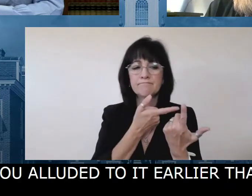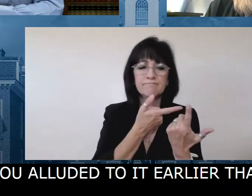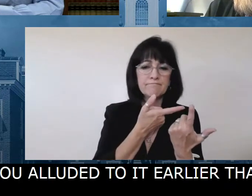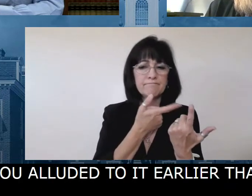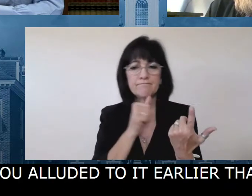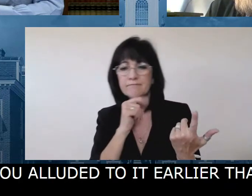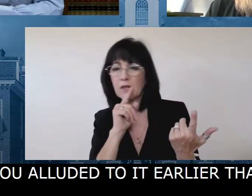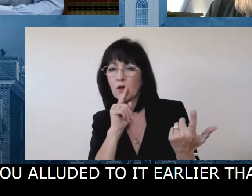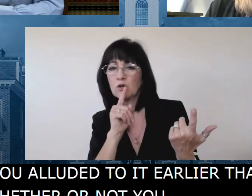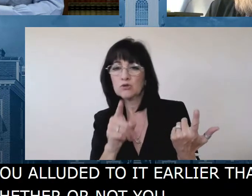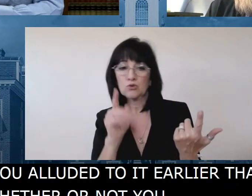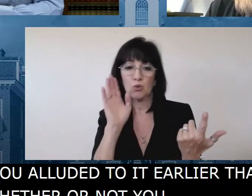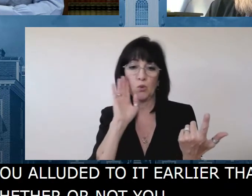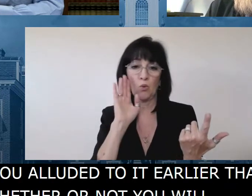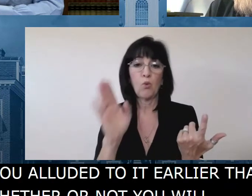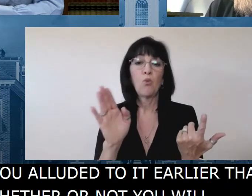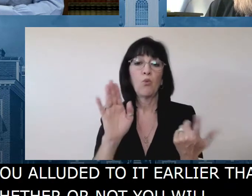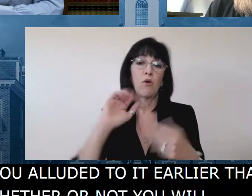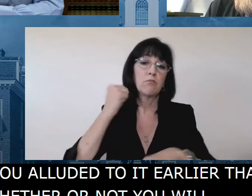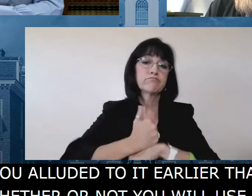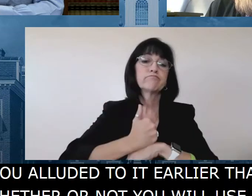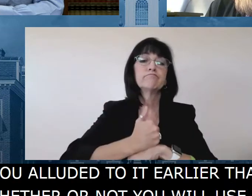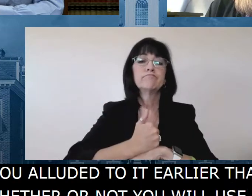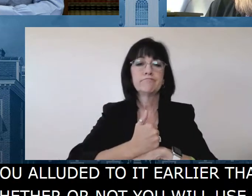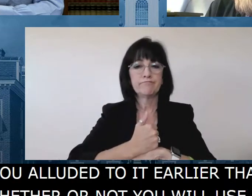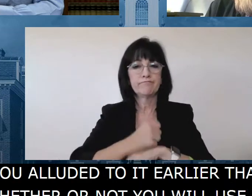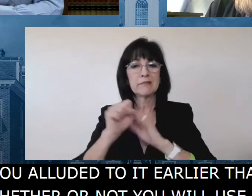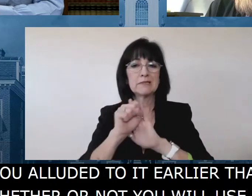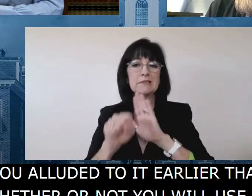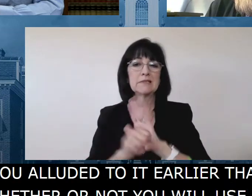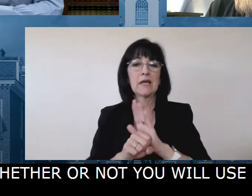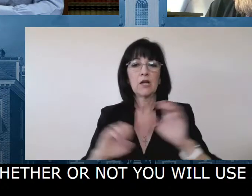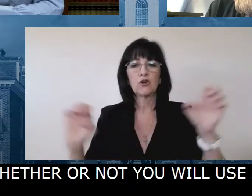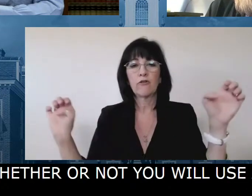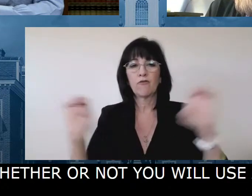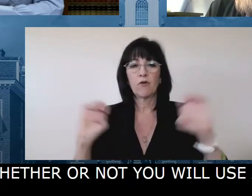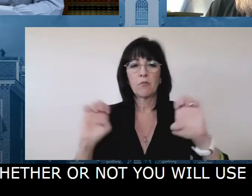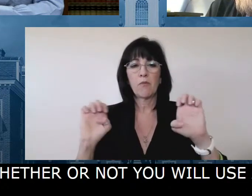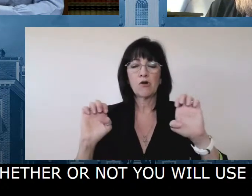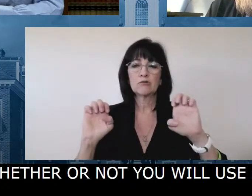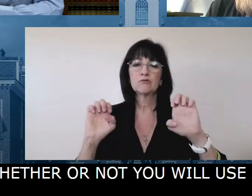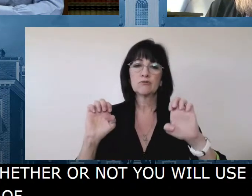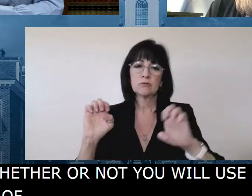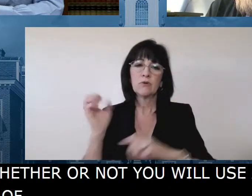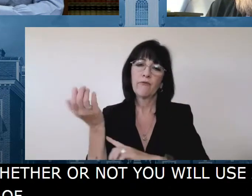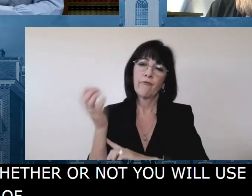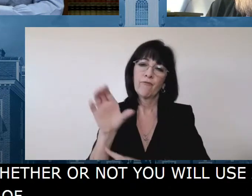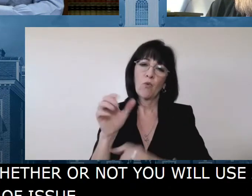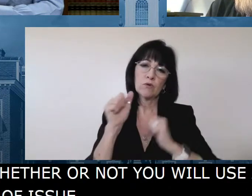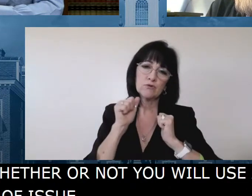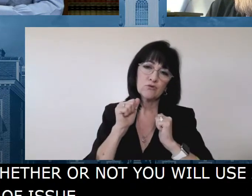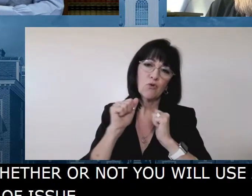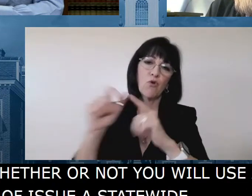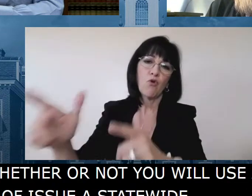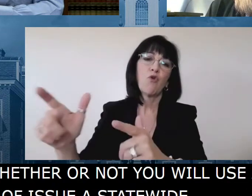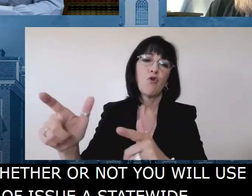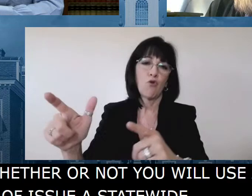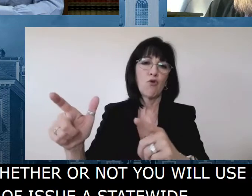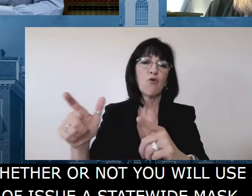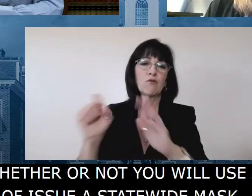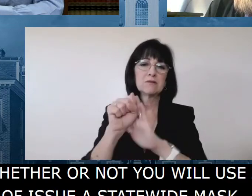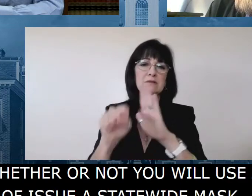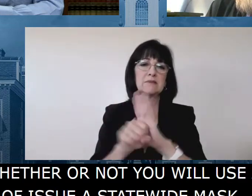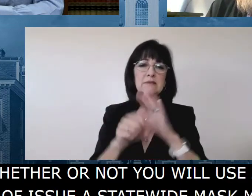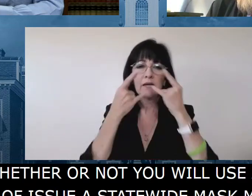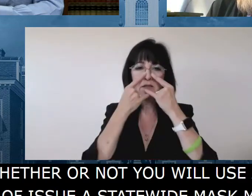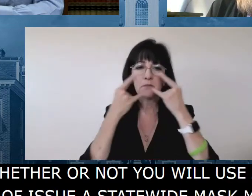an emergency power to sort of issue a statewide mask mandate for schools. Do you anticipate